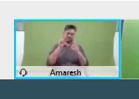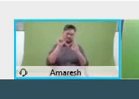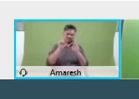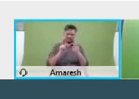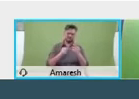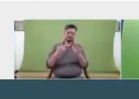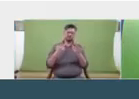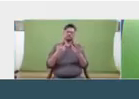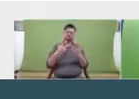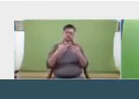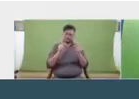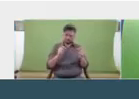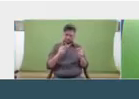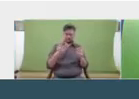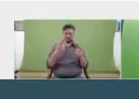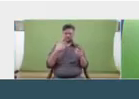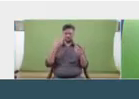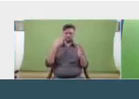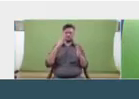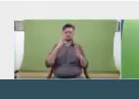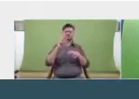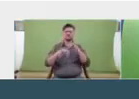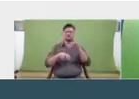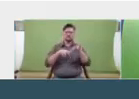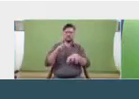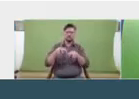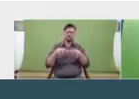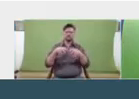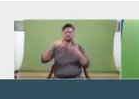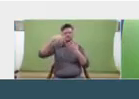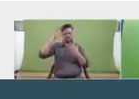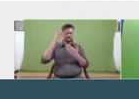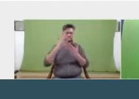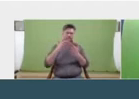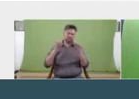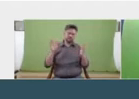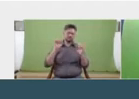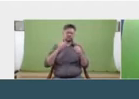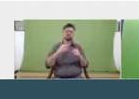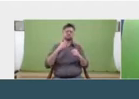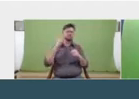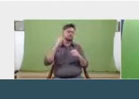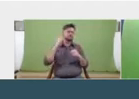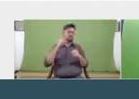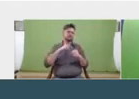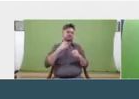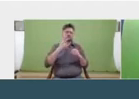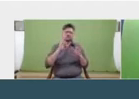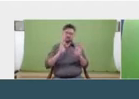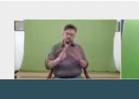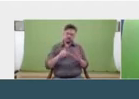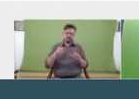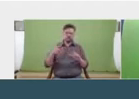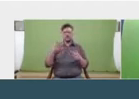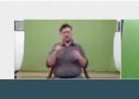animals make sound right okay and all animals have some kind of broad view of meaning like even if you have